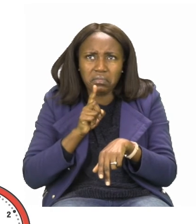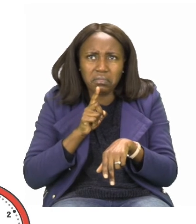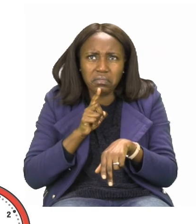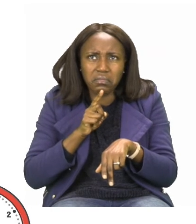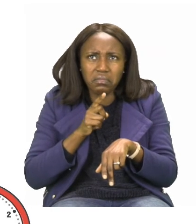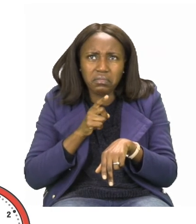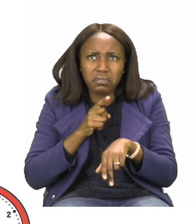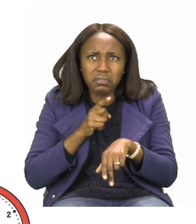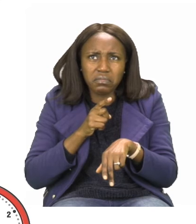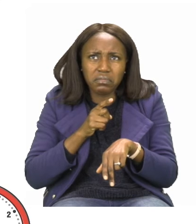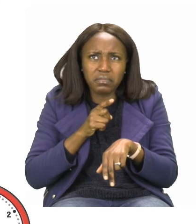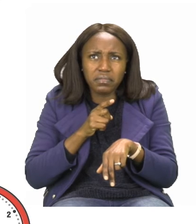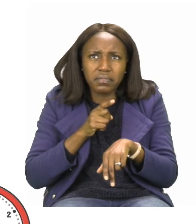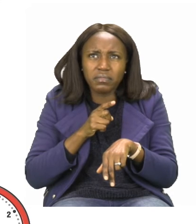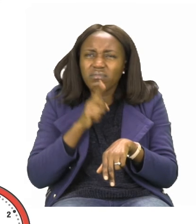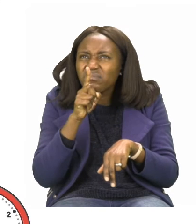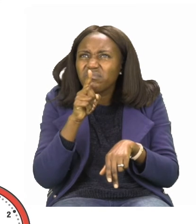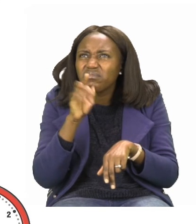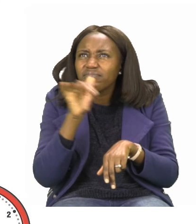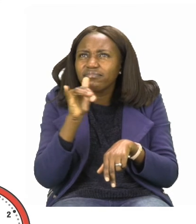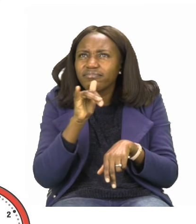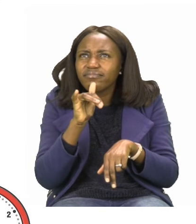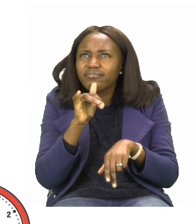11:30 or 11 o'clock?